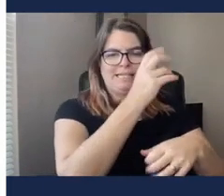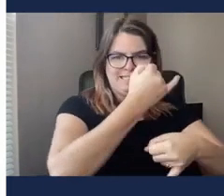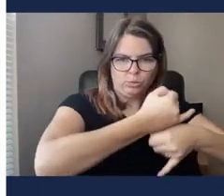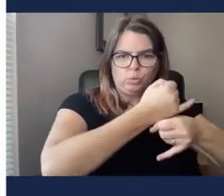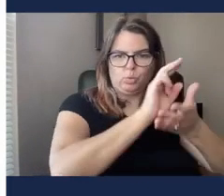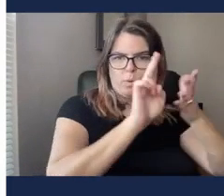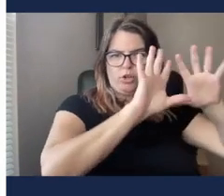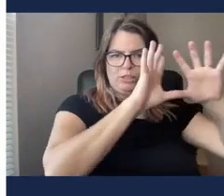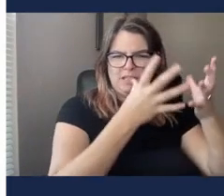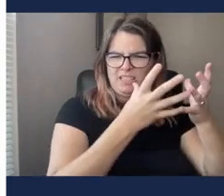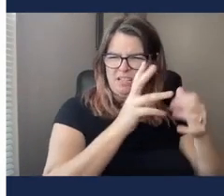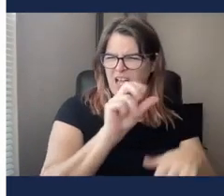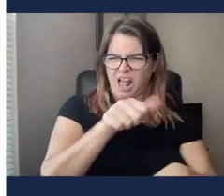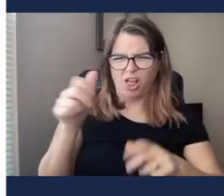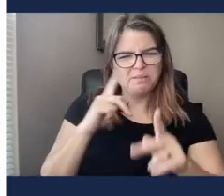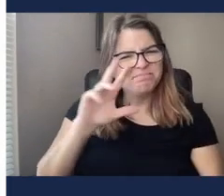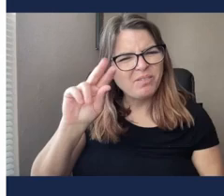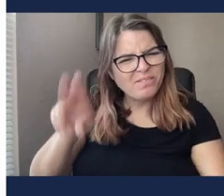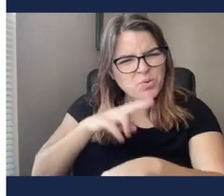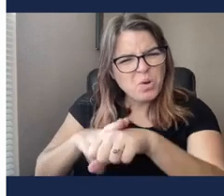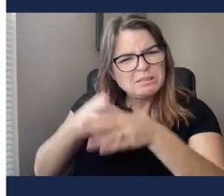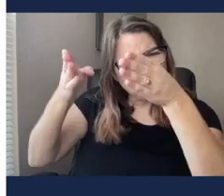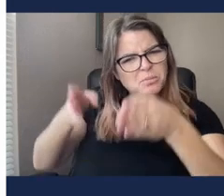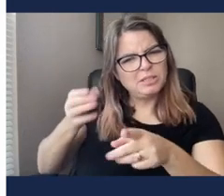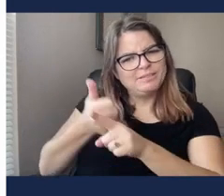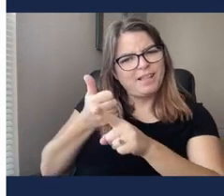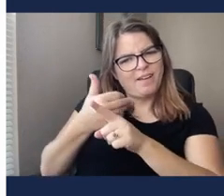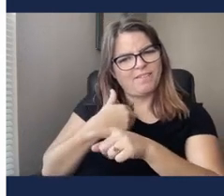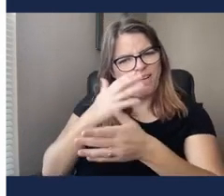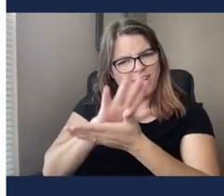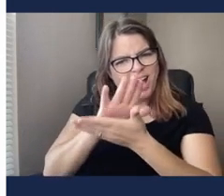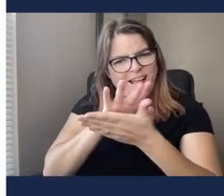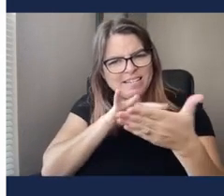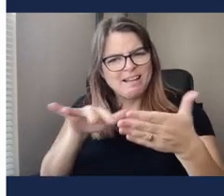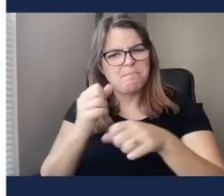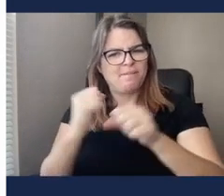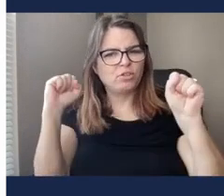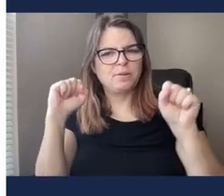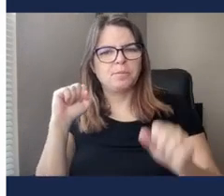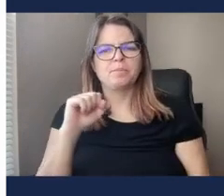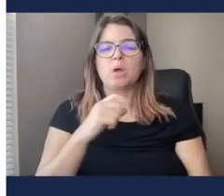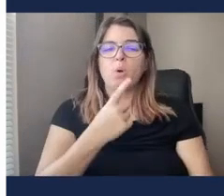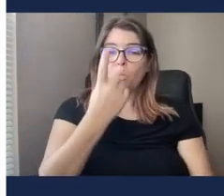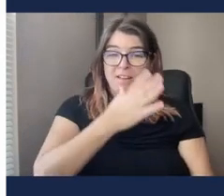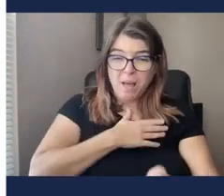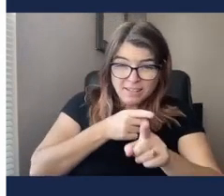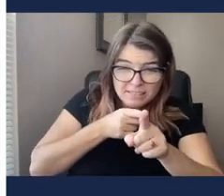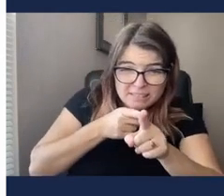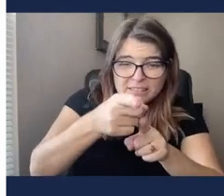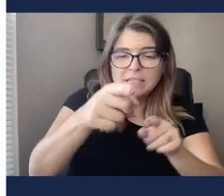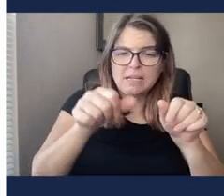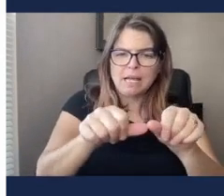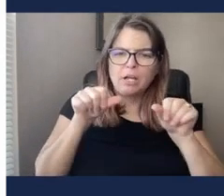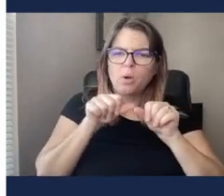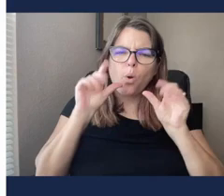recognized that, of course, individuals themselves have academic freedom. And one of my sort of pet doctrinal areas is hoping to get